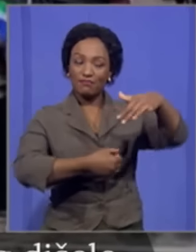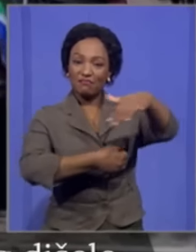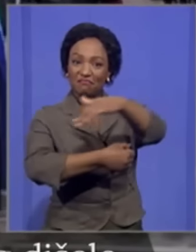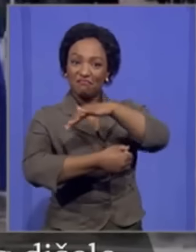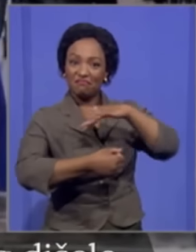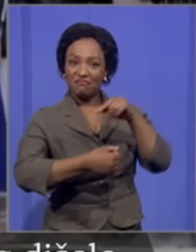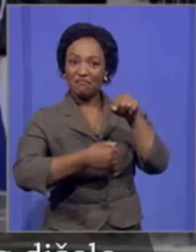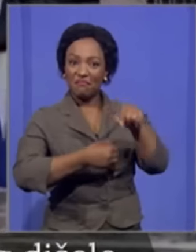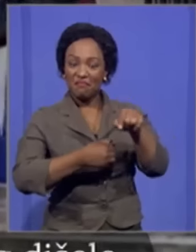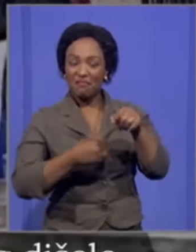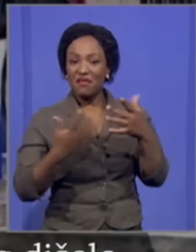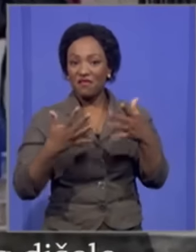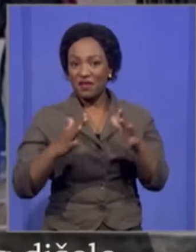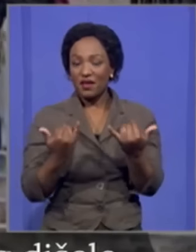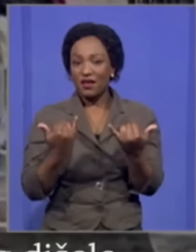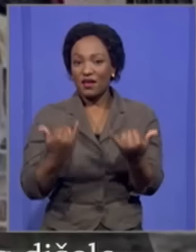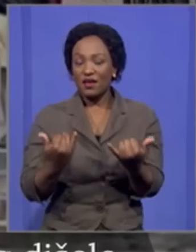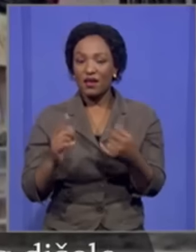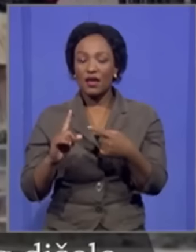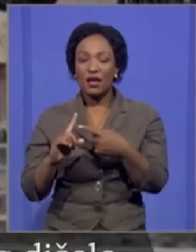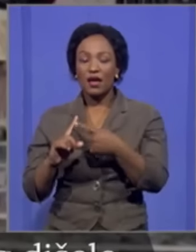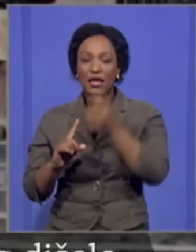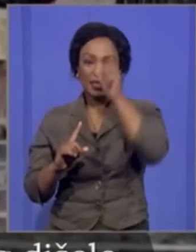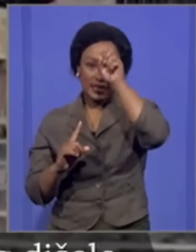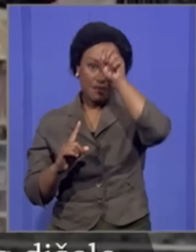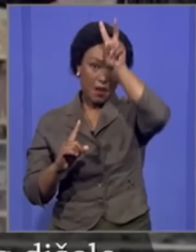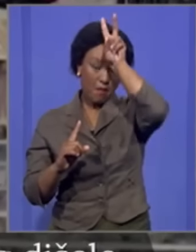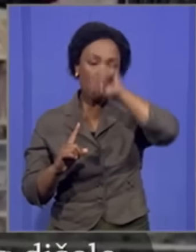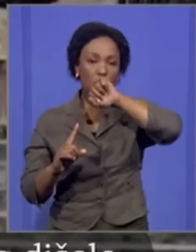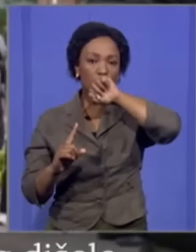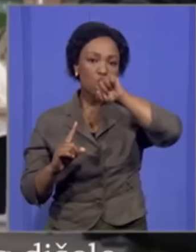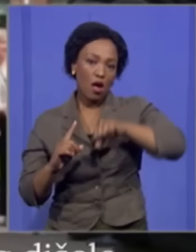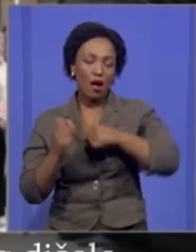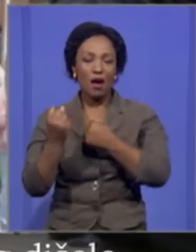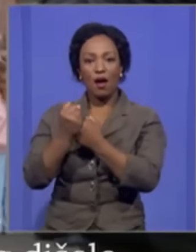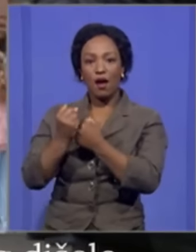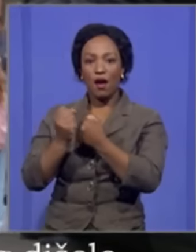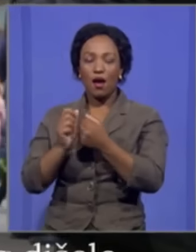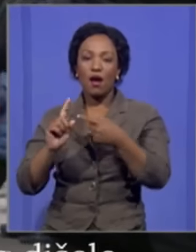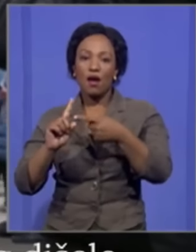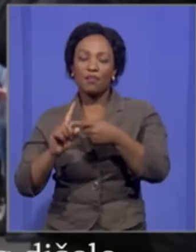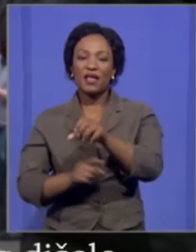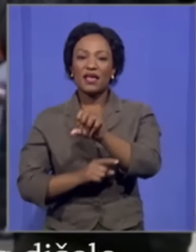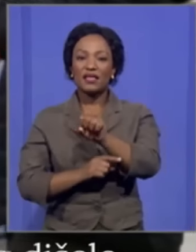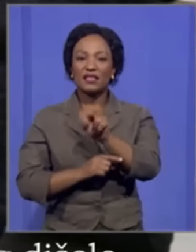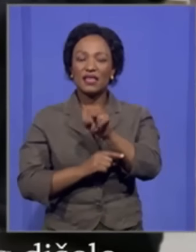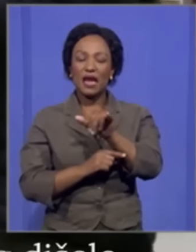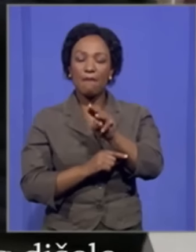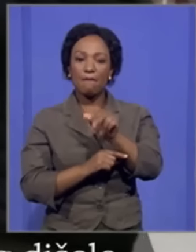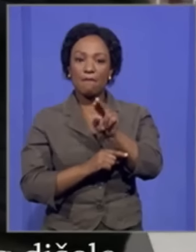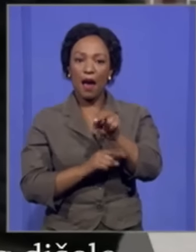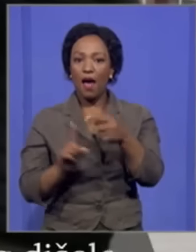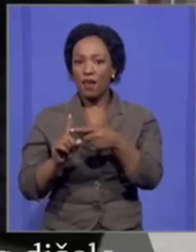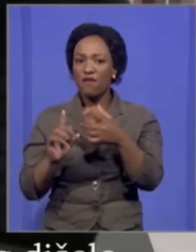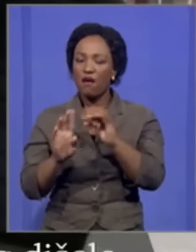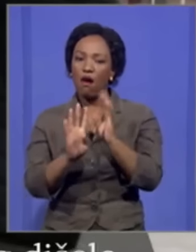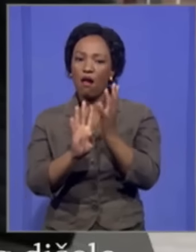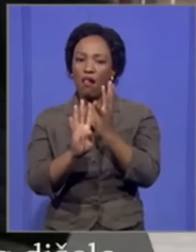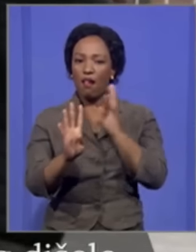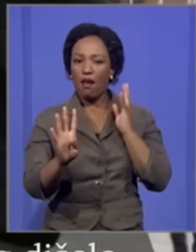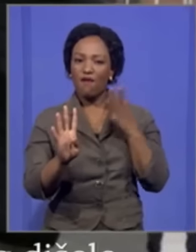le mmamoratwa wa sehlopha sa Springbok RG Snyman o bonwe a eme mothalading a tšea diswantšho nakong ya